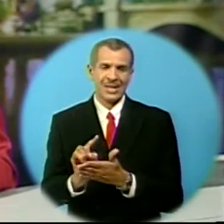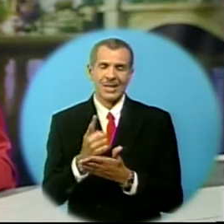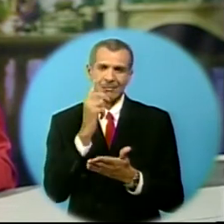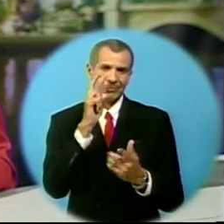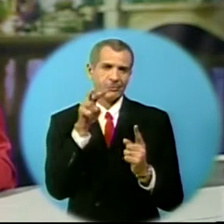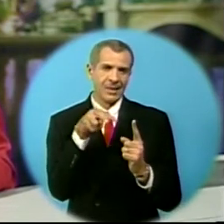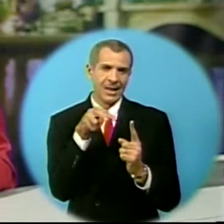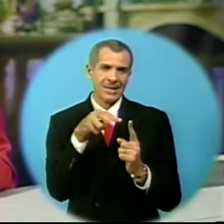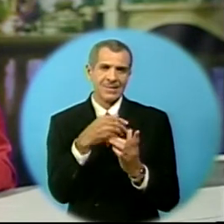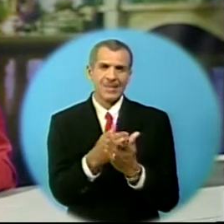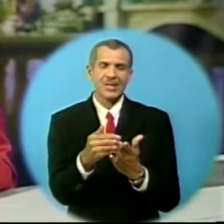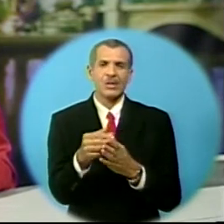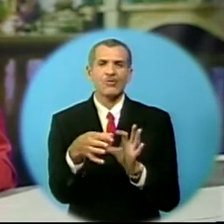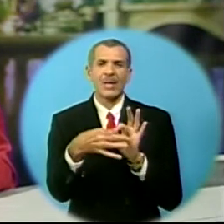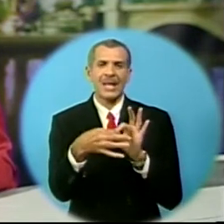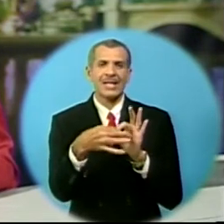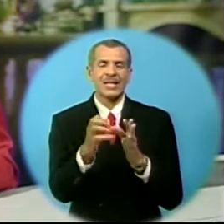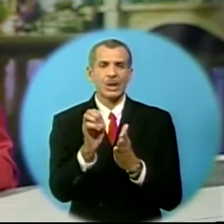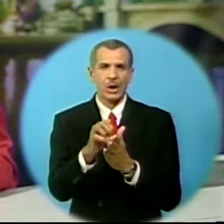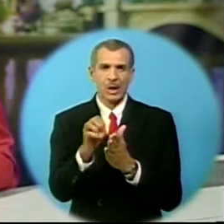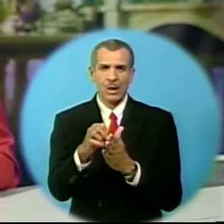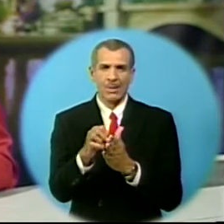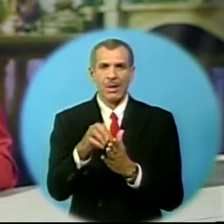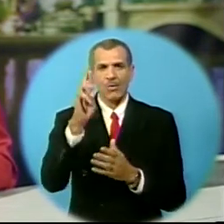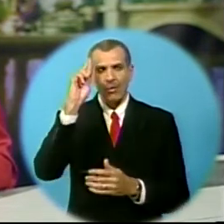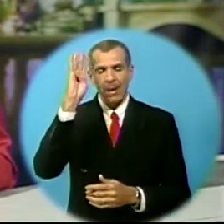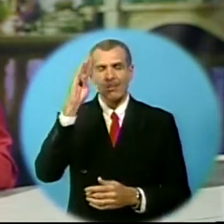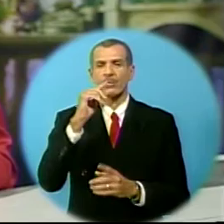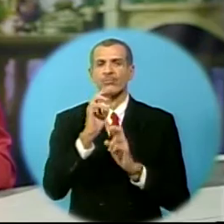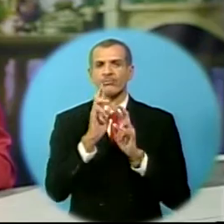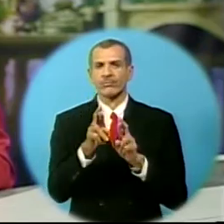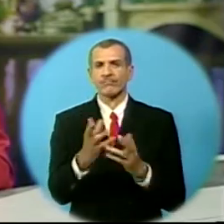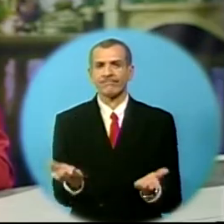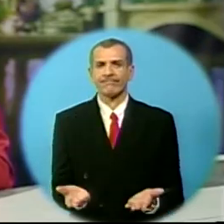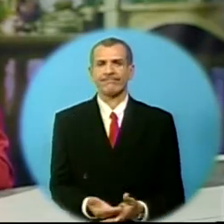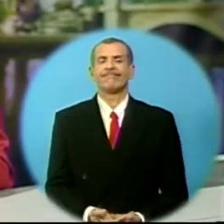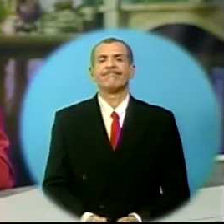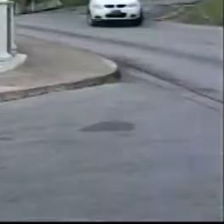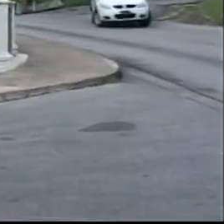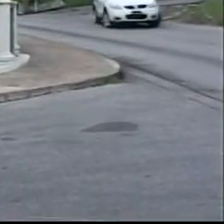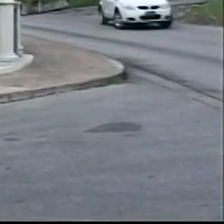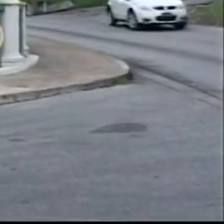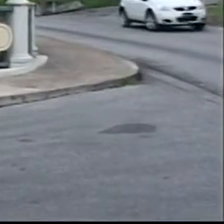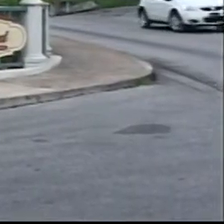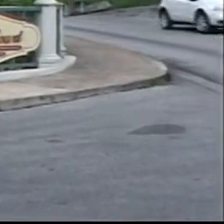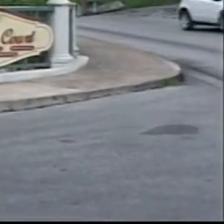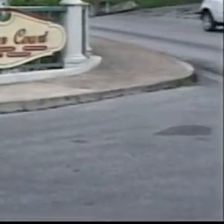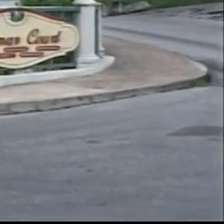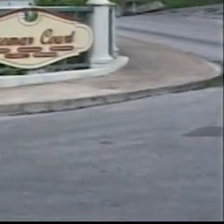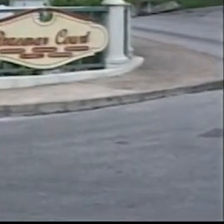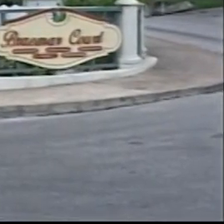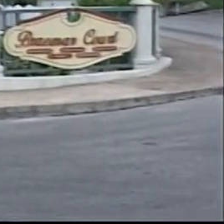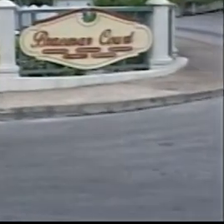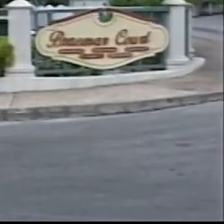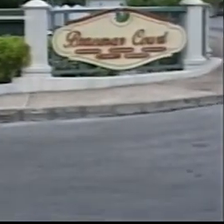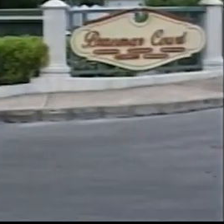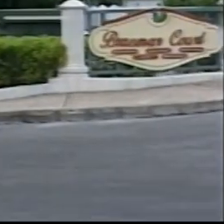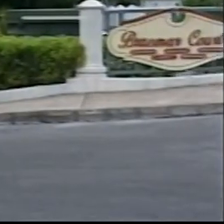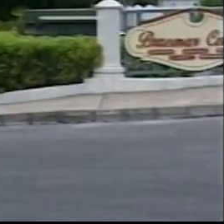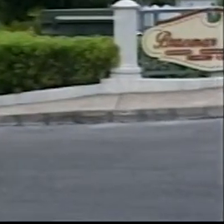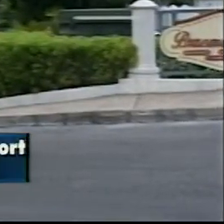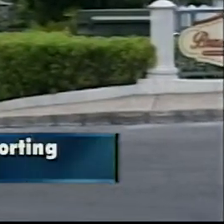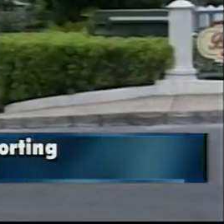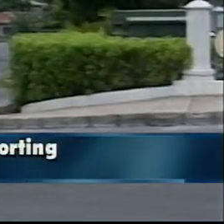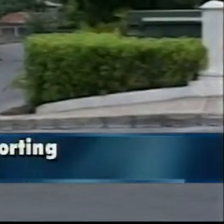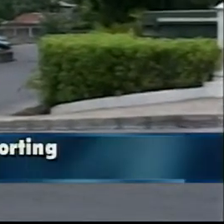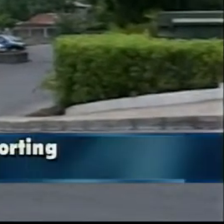number of issues related to the economy. Brian Broom has more. The wide-ranging discussions covered topics such as the